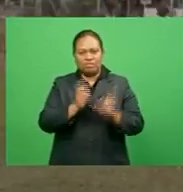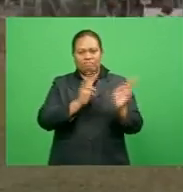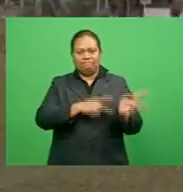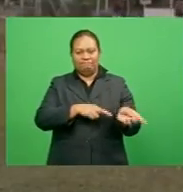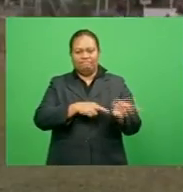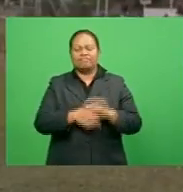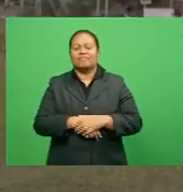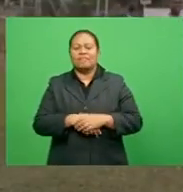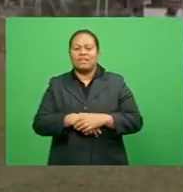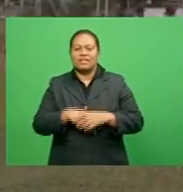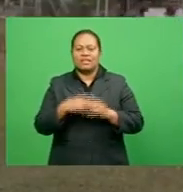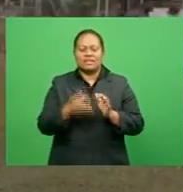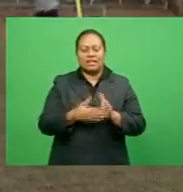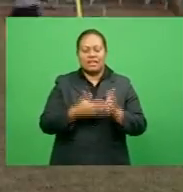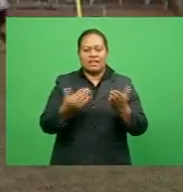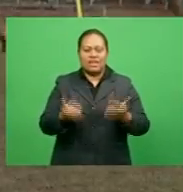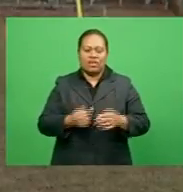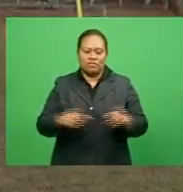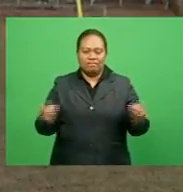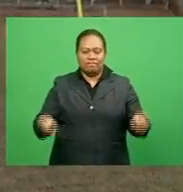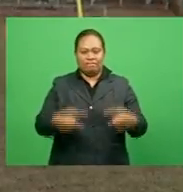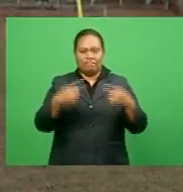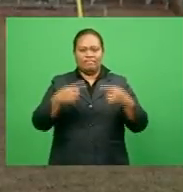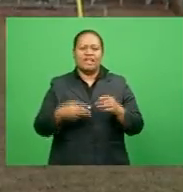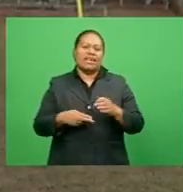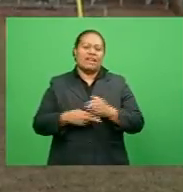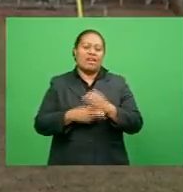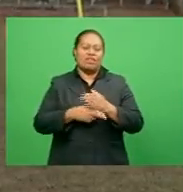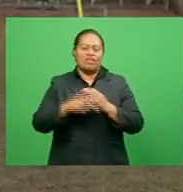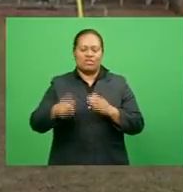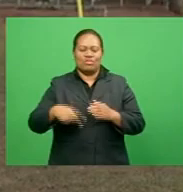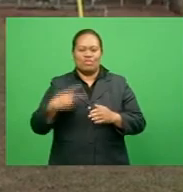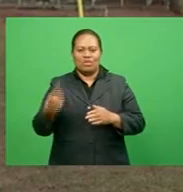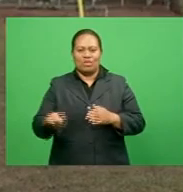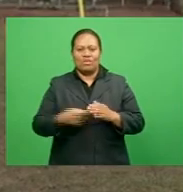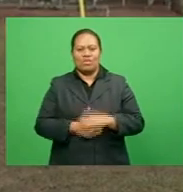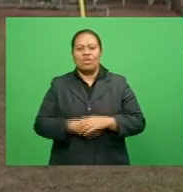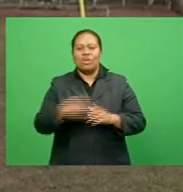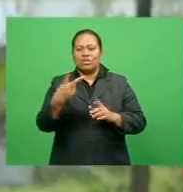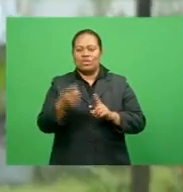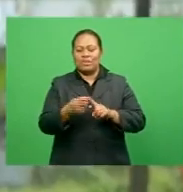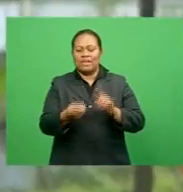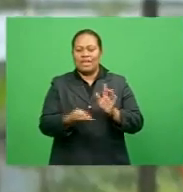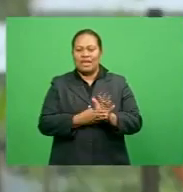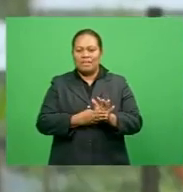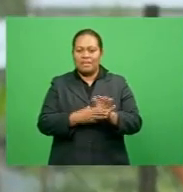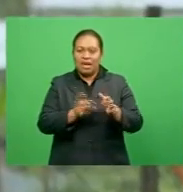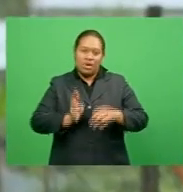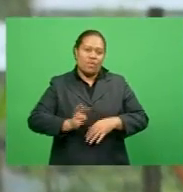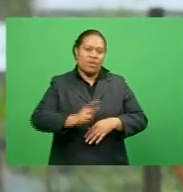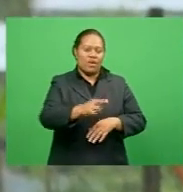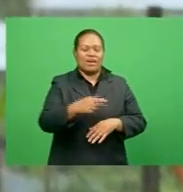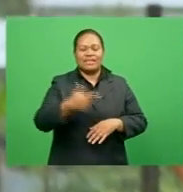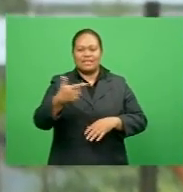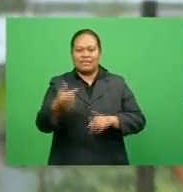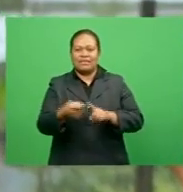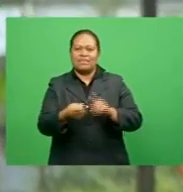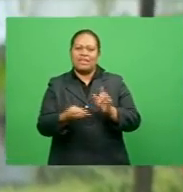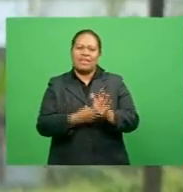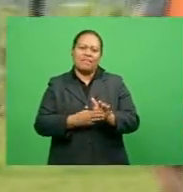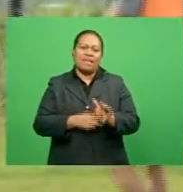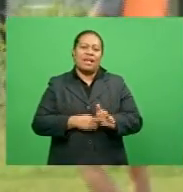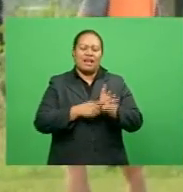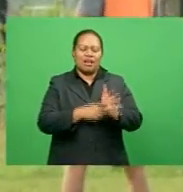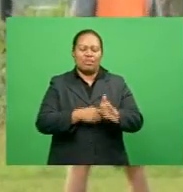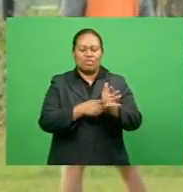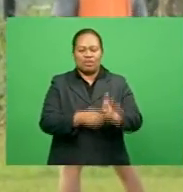The defending champions play NABOUTINI tomorrow at 2:30 p.m. while Rewa Midlotoka at 7 p.m. at ANZ